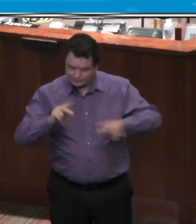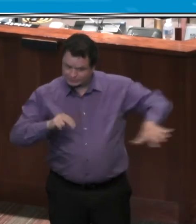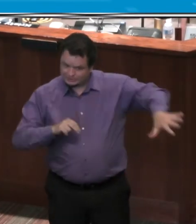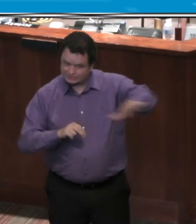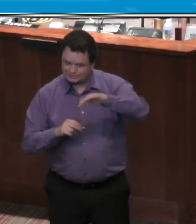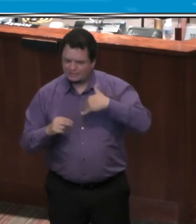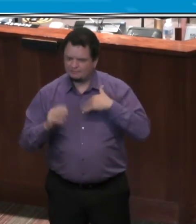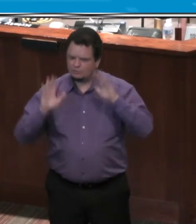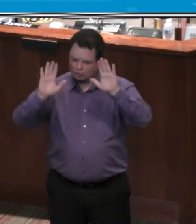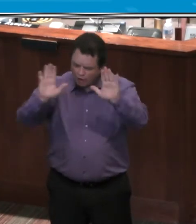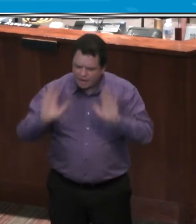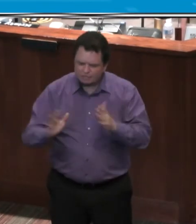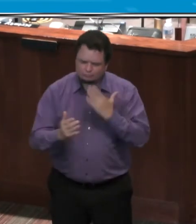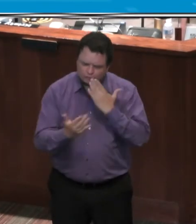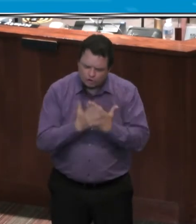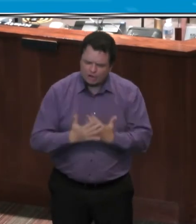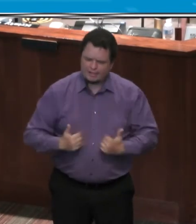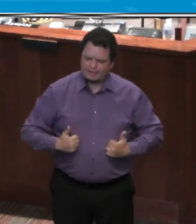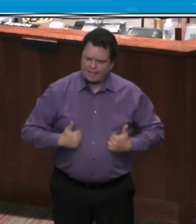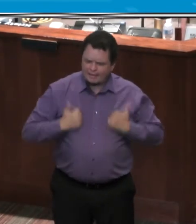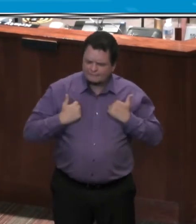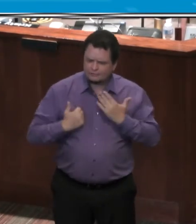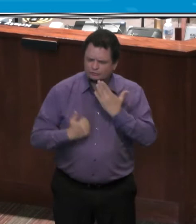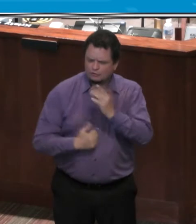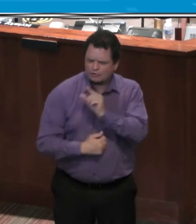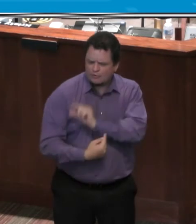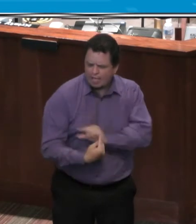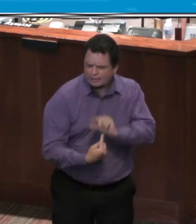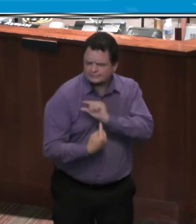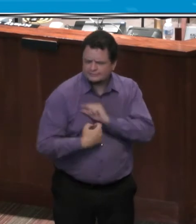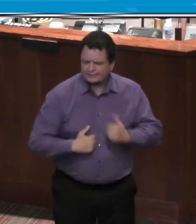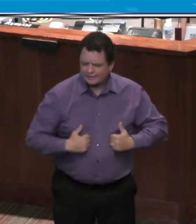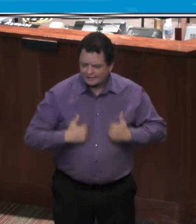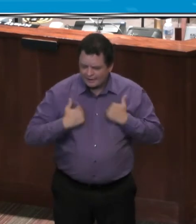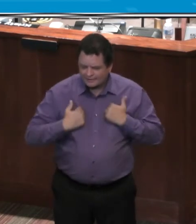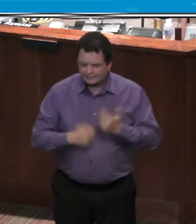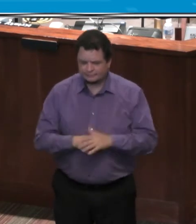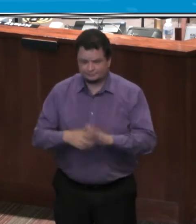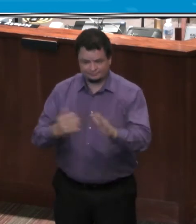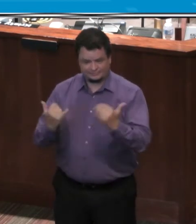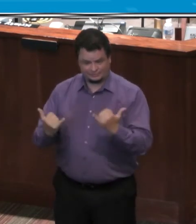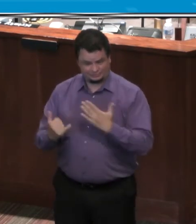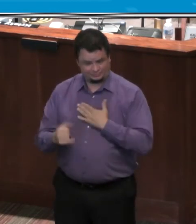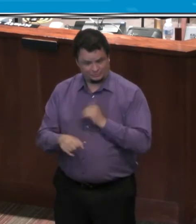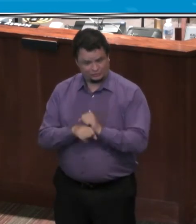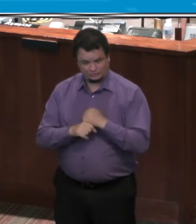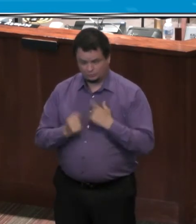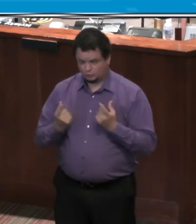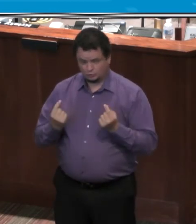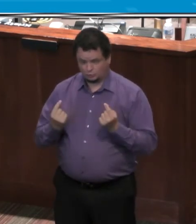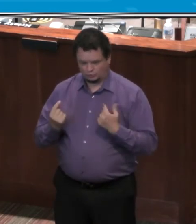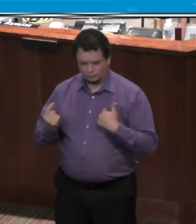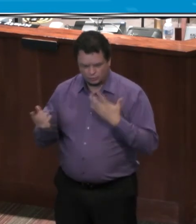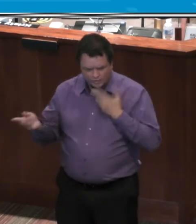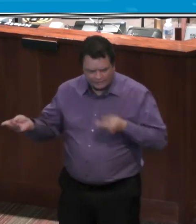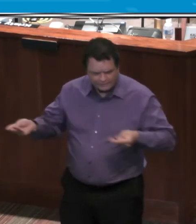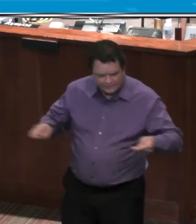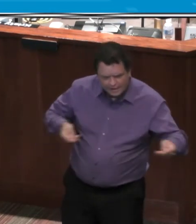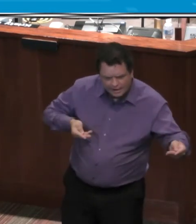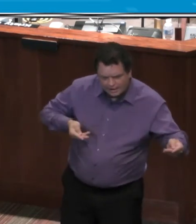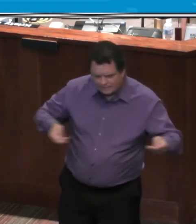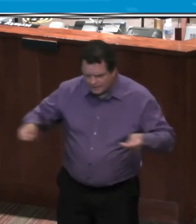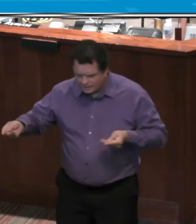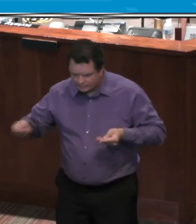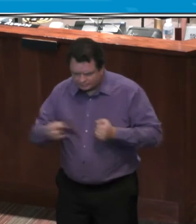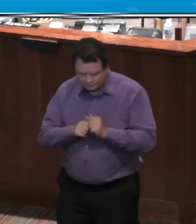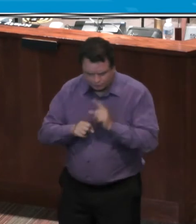so my job is to help facilitate that process and facilitate and work for the citizens of the county and to